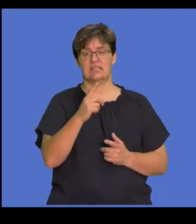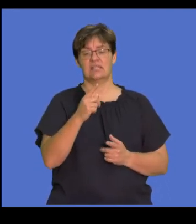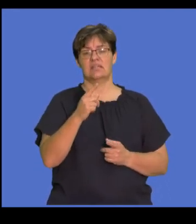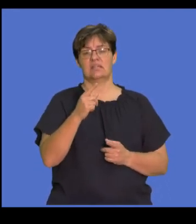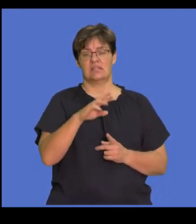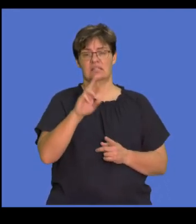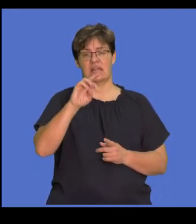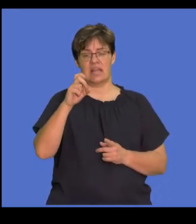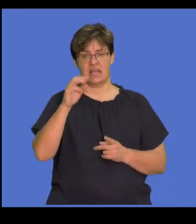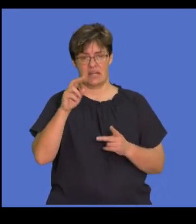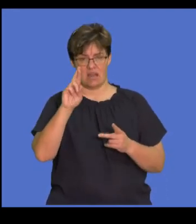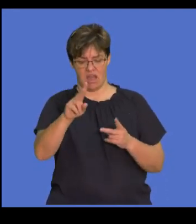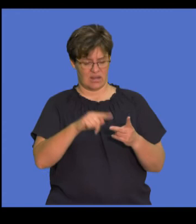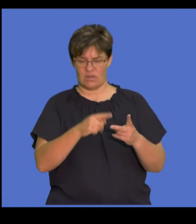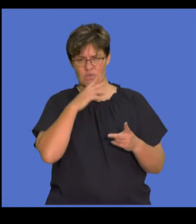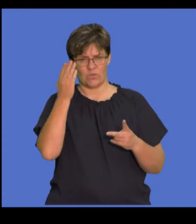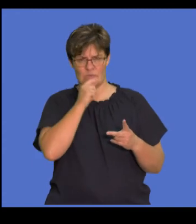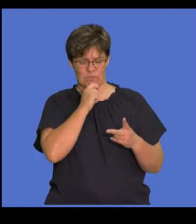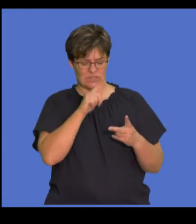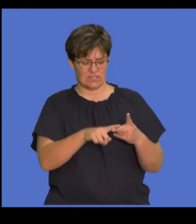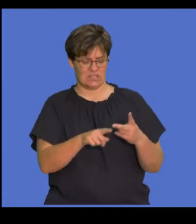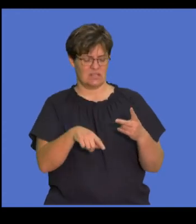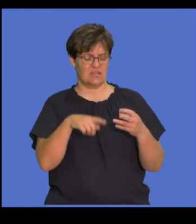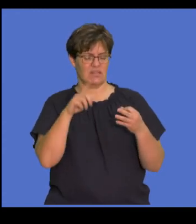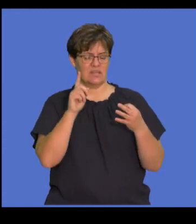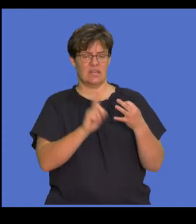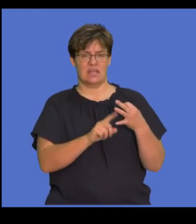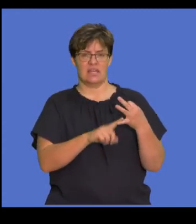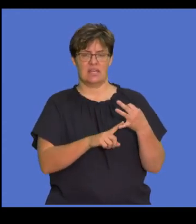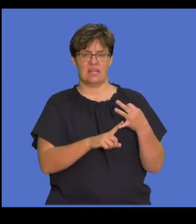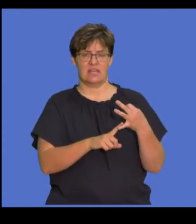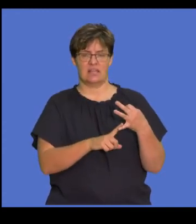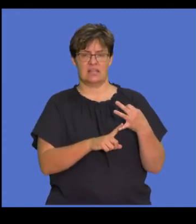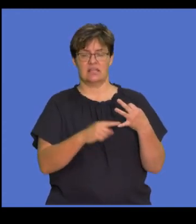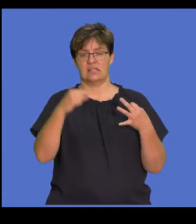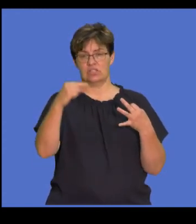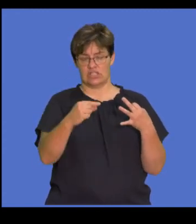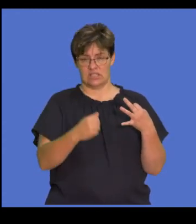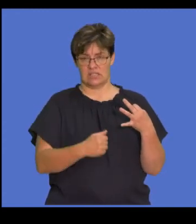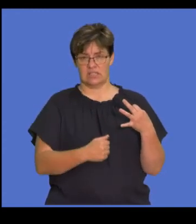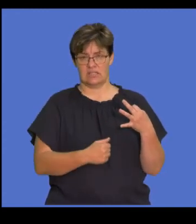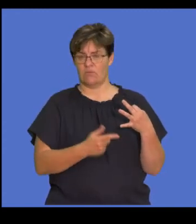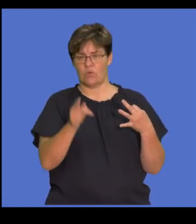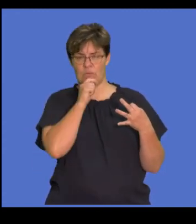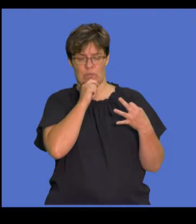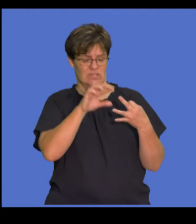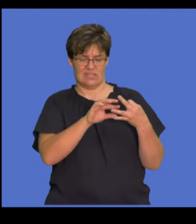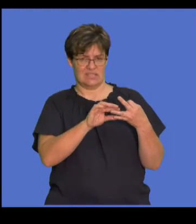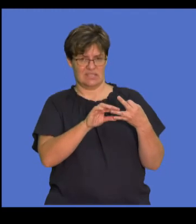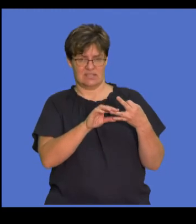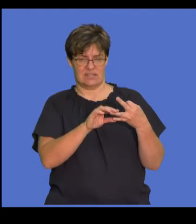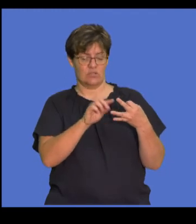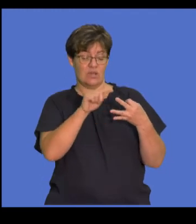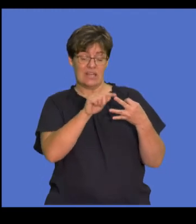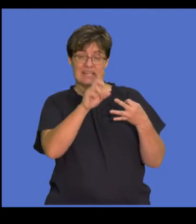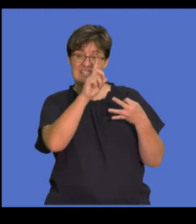the R is radians, which you're not going to use at any time really now. And the G also, we're not using